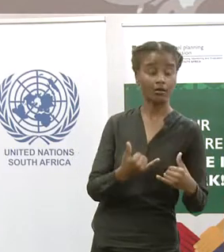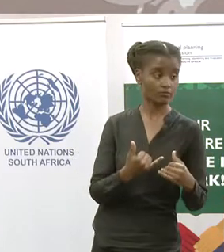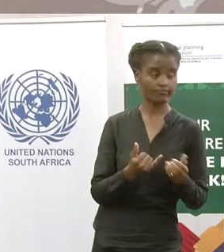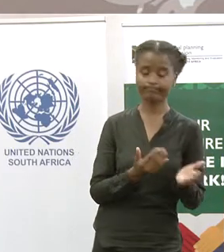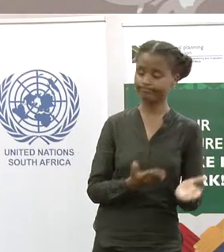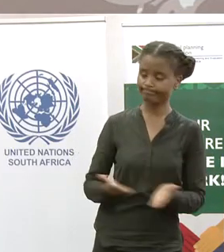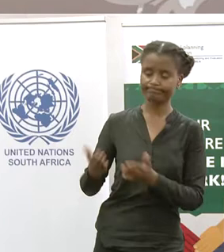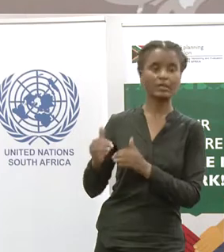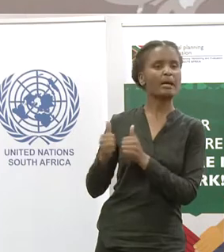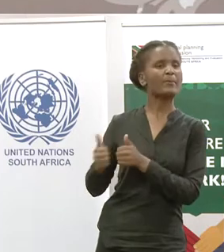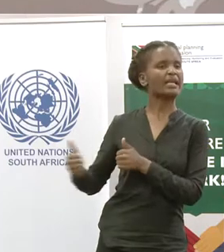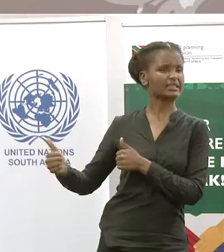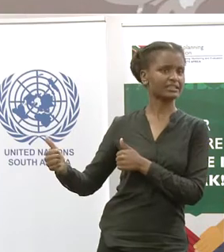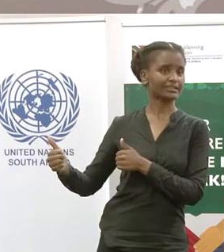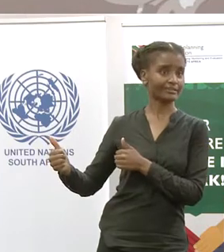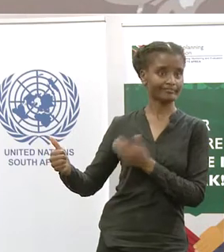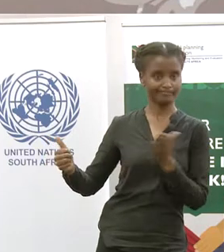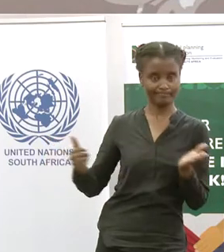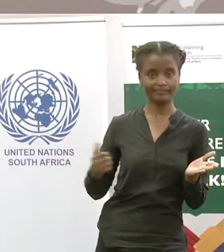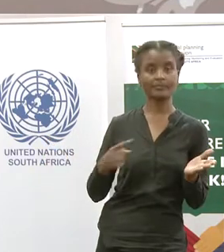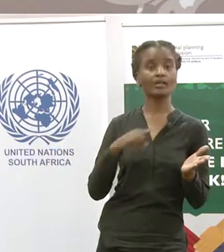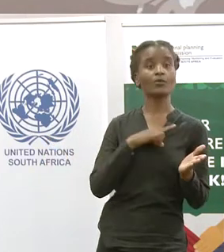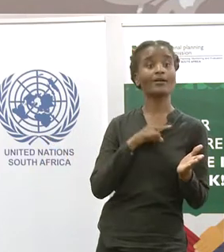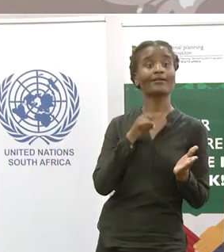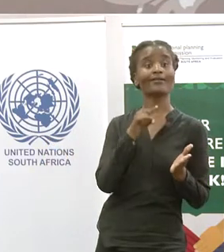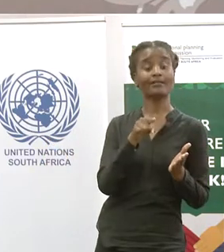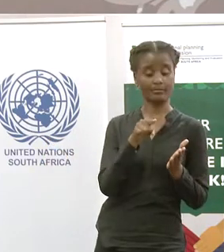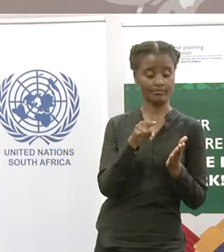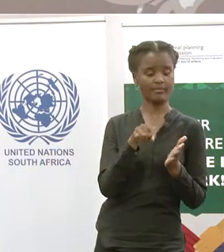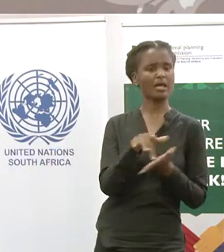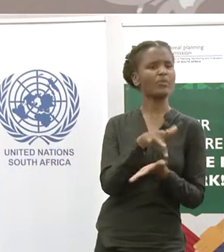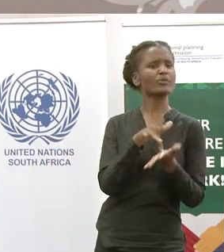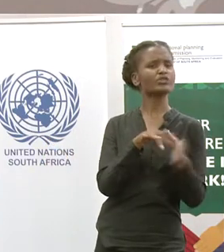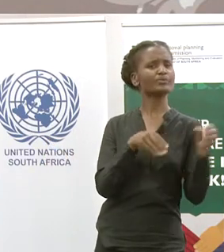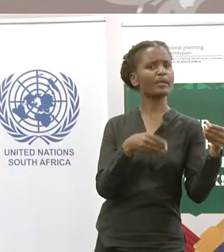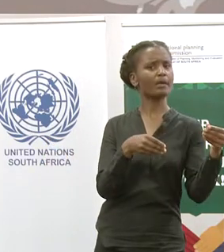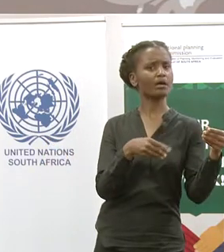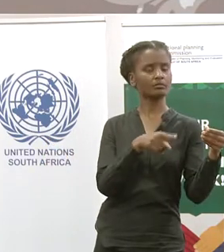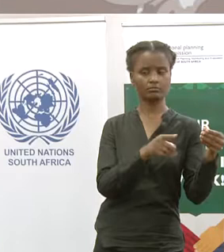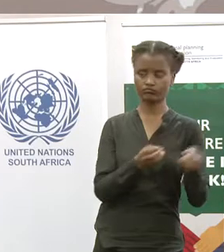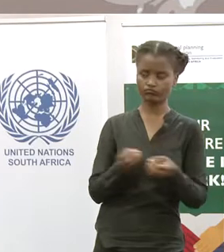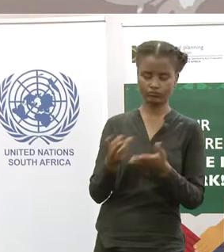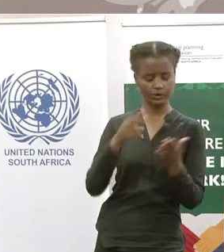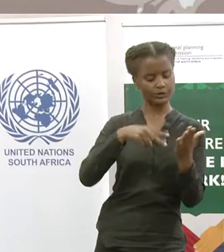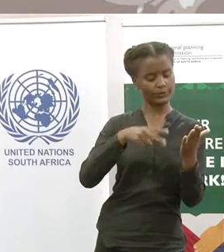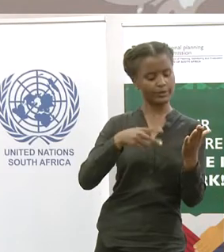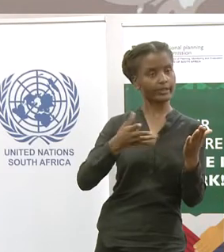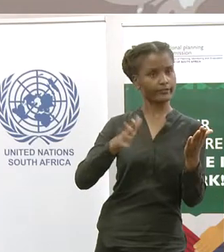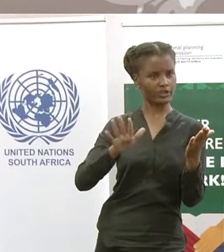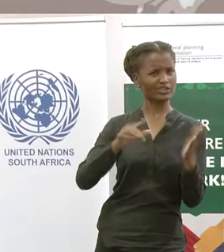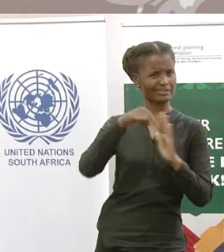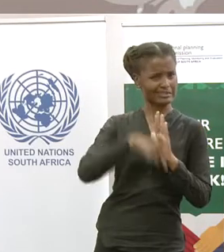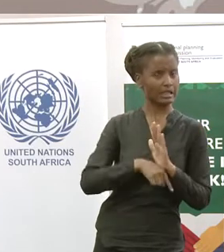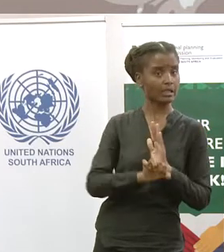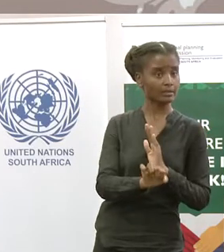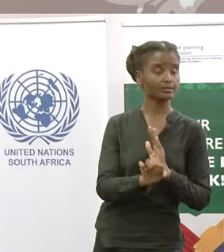panelists. We had sent out the position paper to them, so they've gone through it in detail, and they've